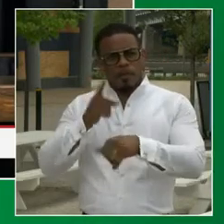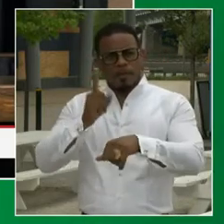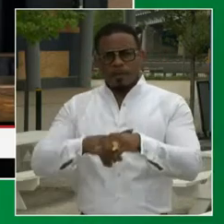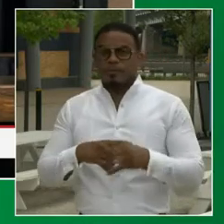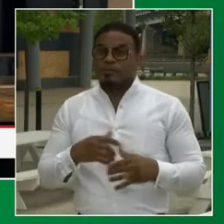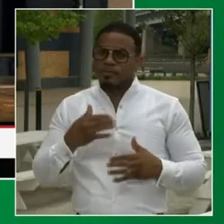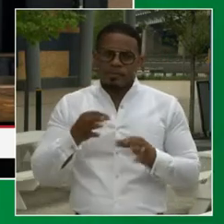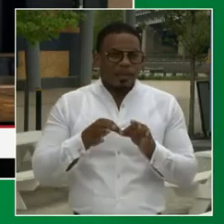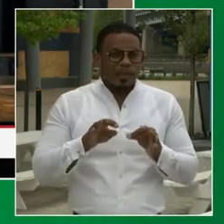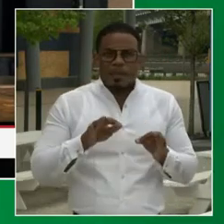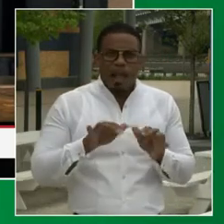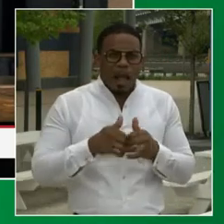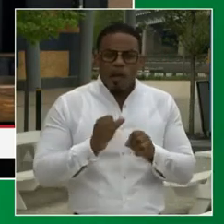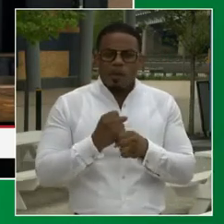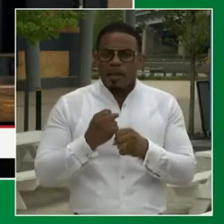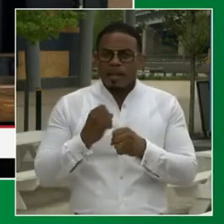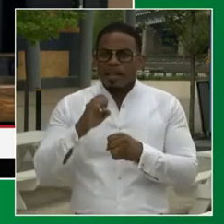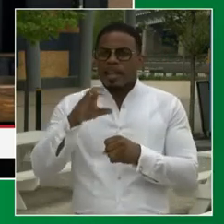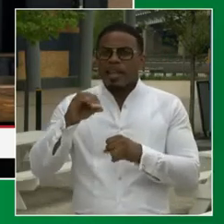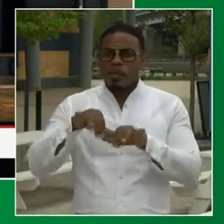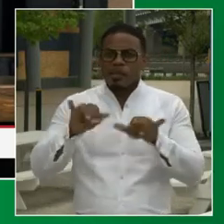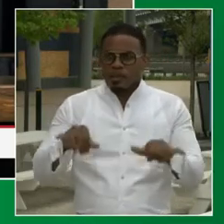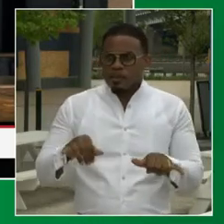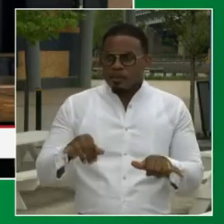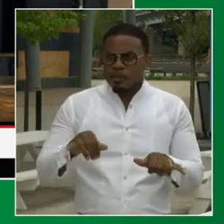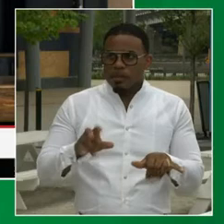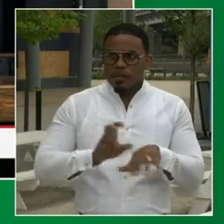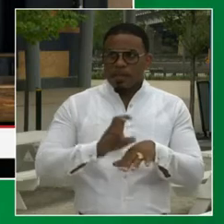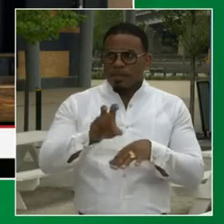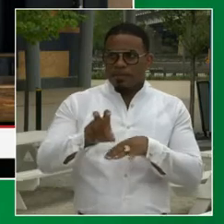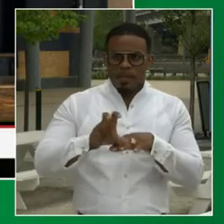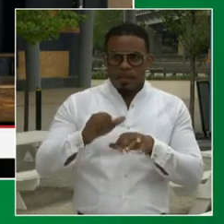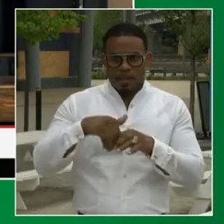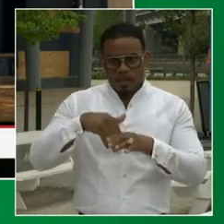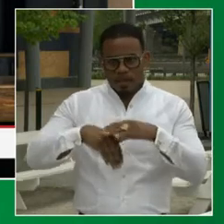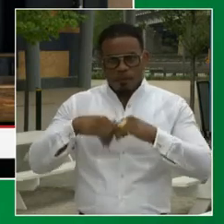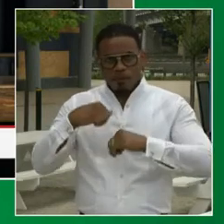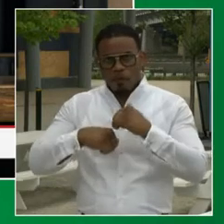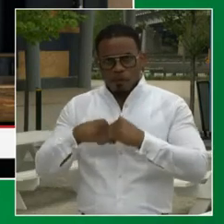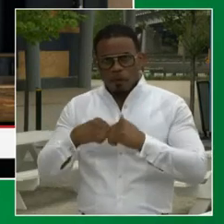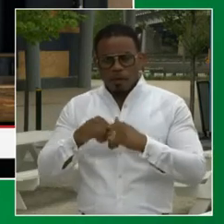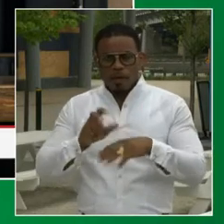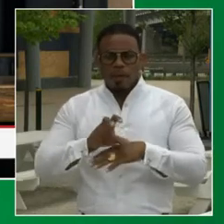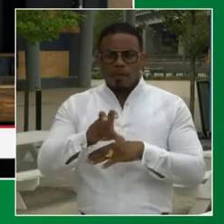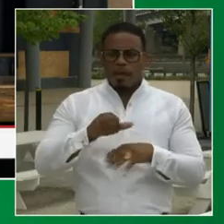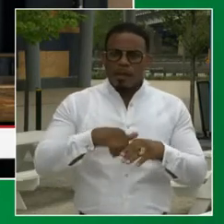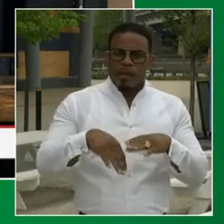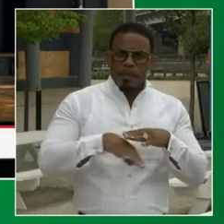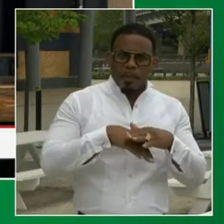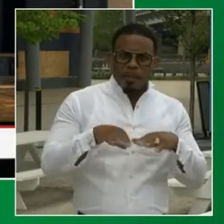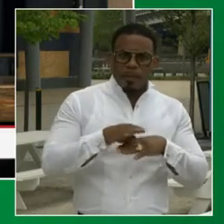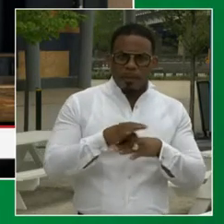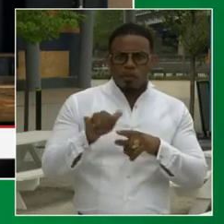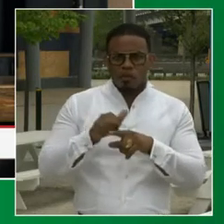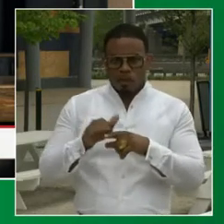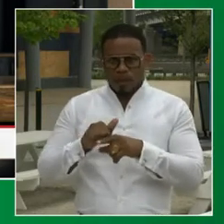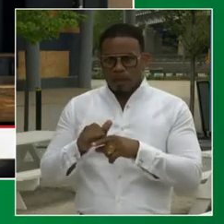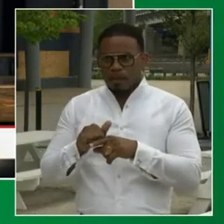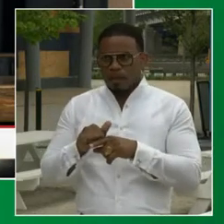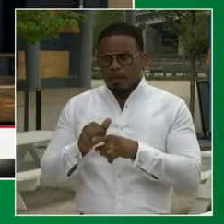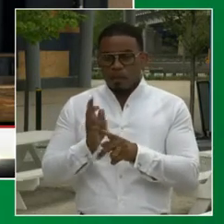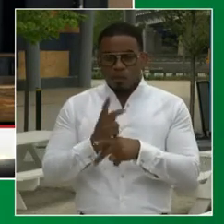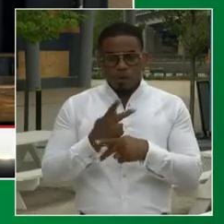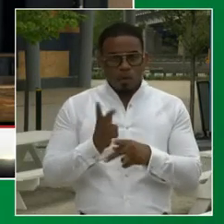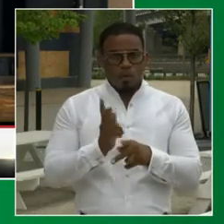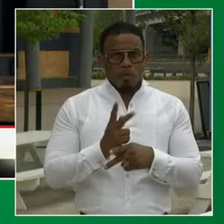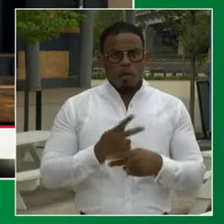time, simply by creating an ecosystem, investing in infrastructure, investing in basic business training, and